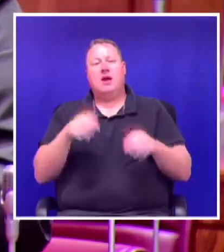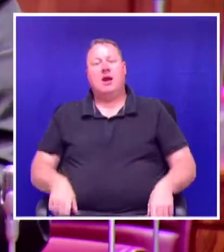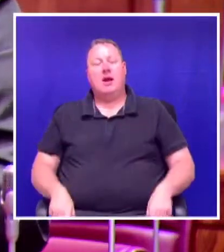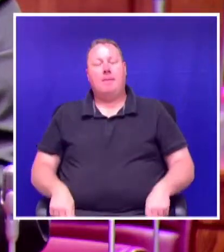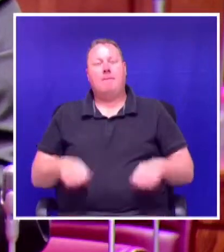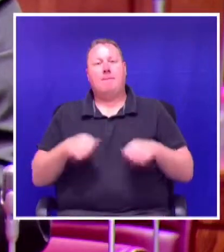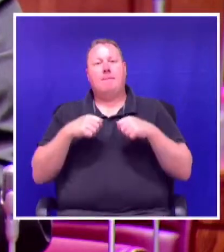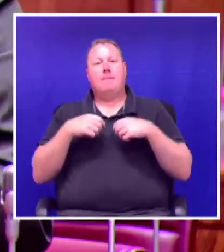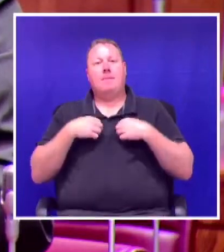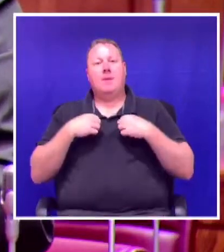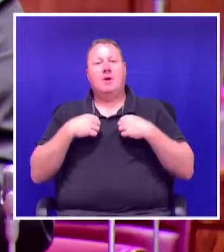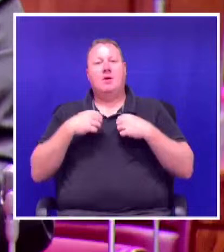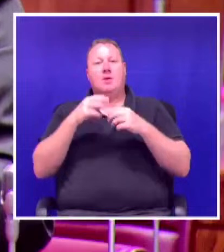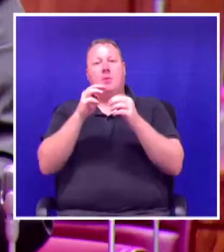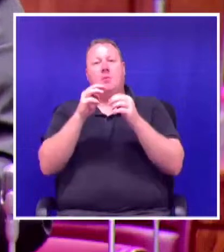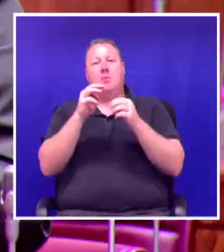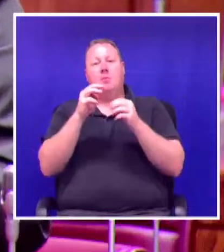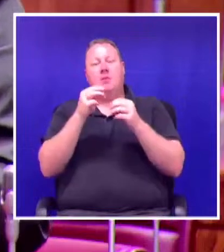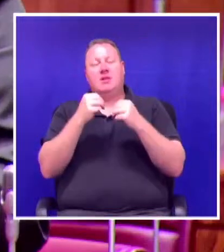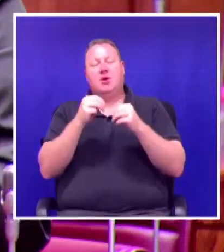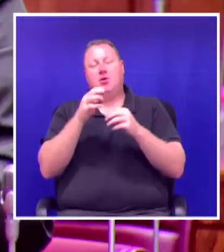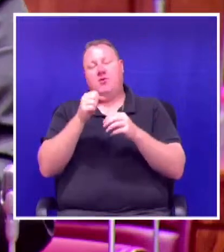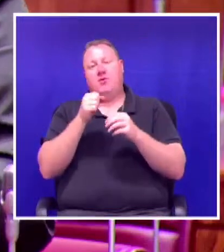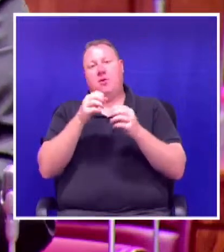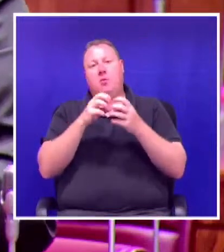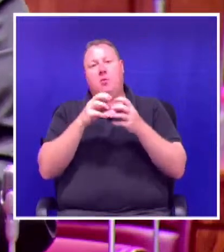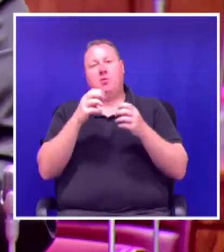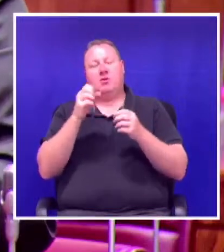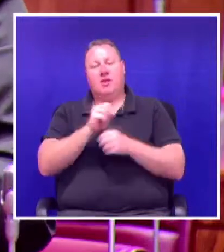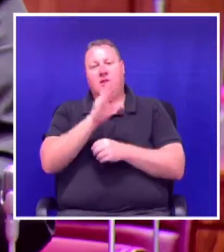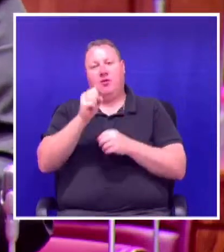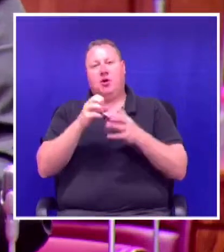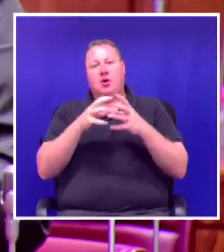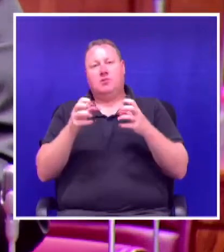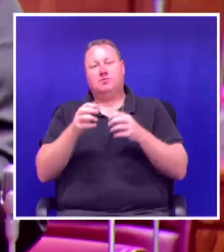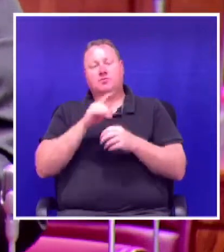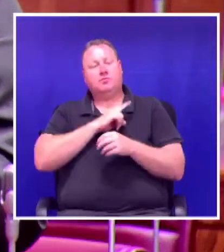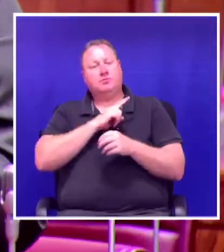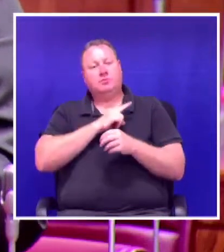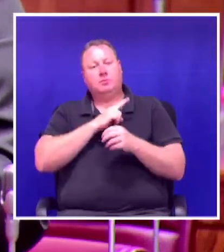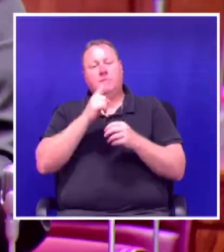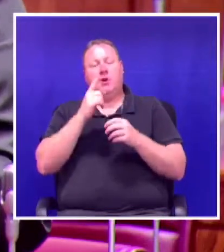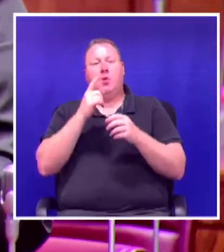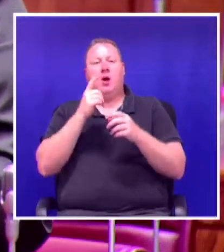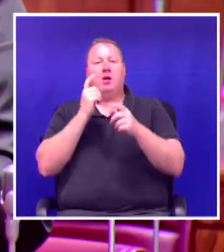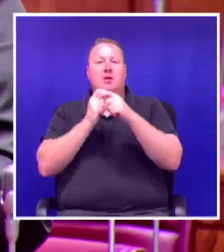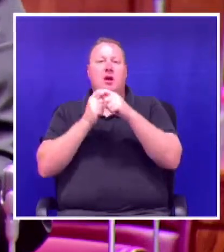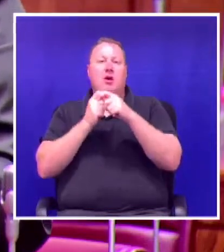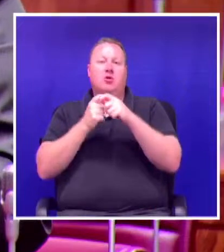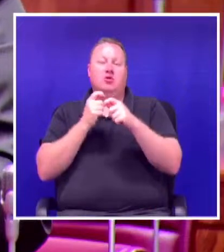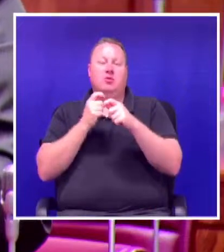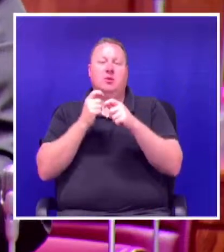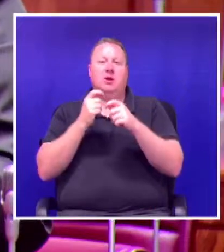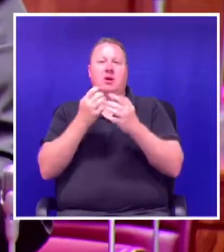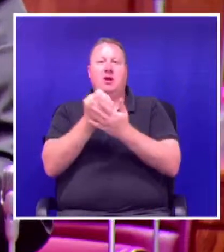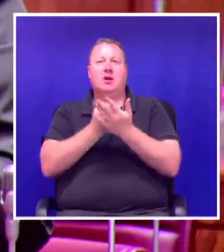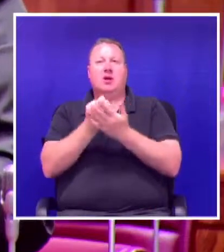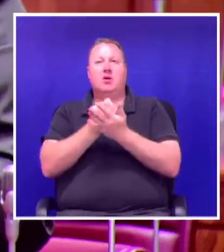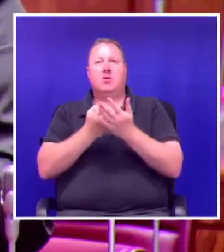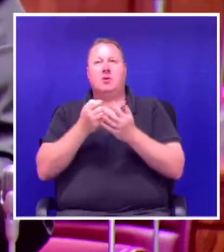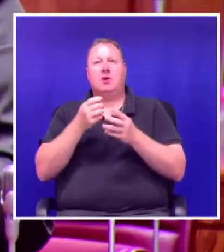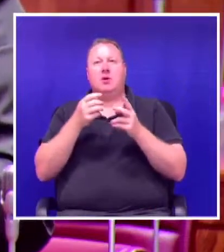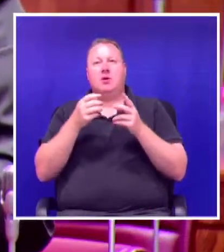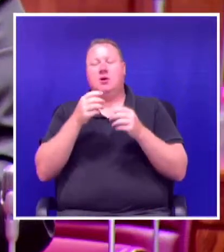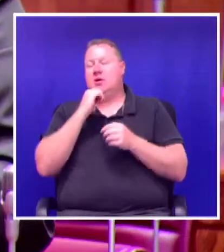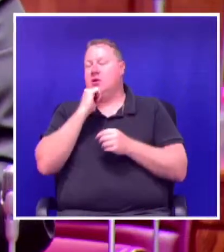African cotton mills? Why is the township economy not producing at least leather from